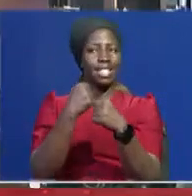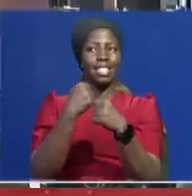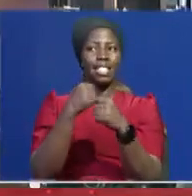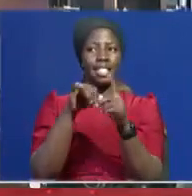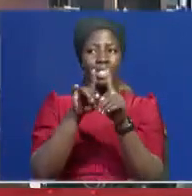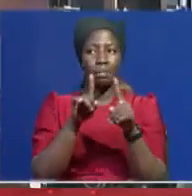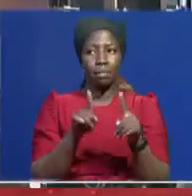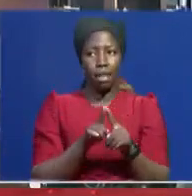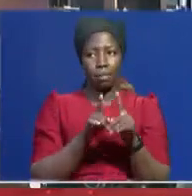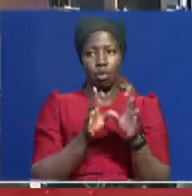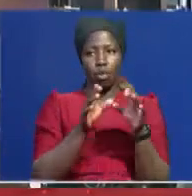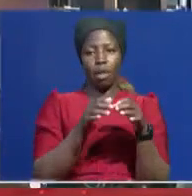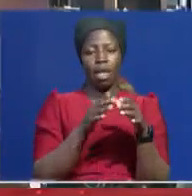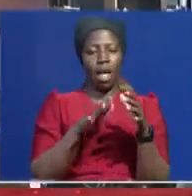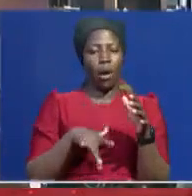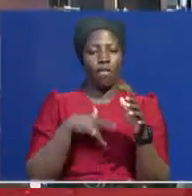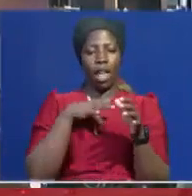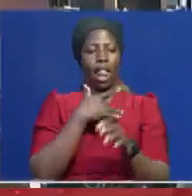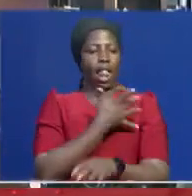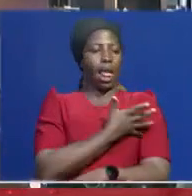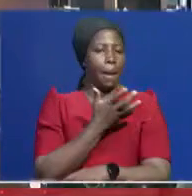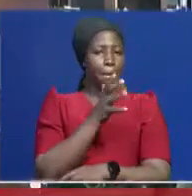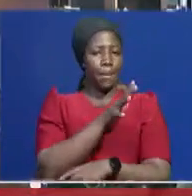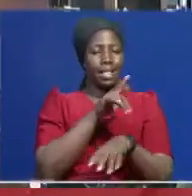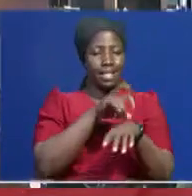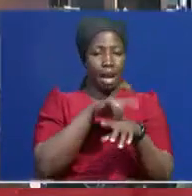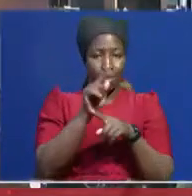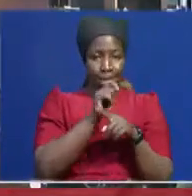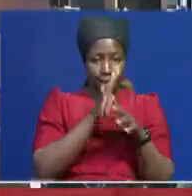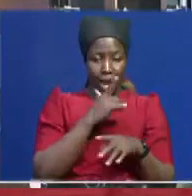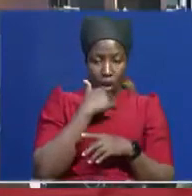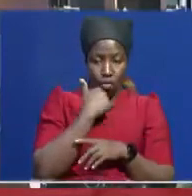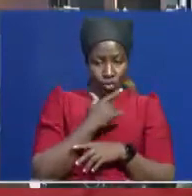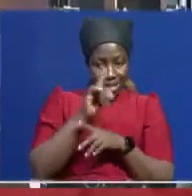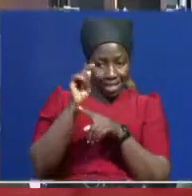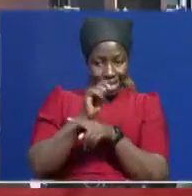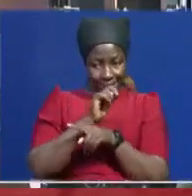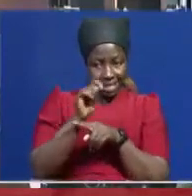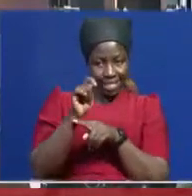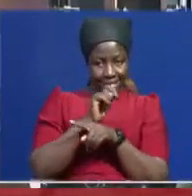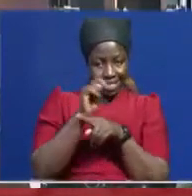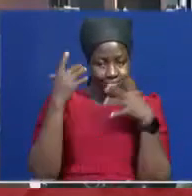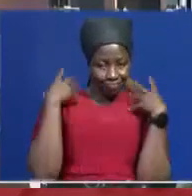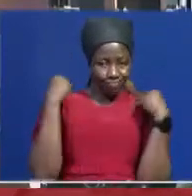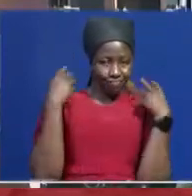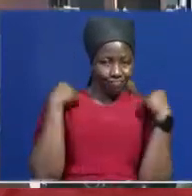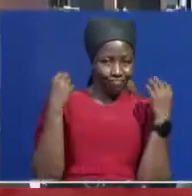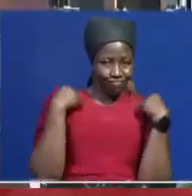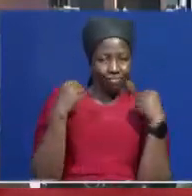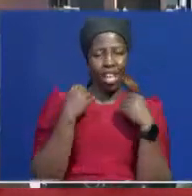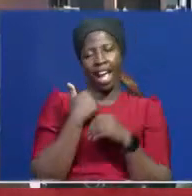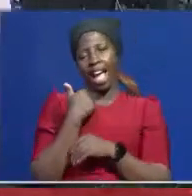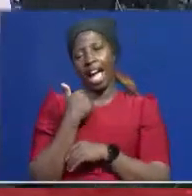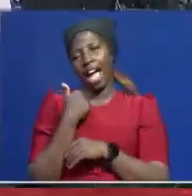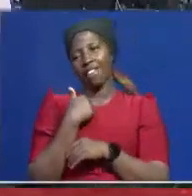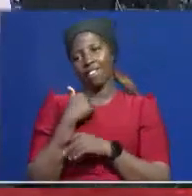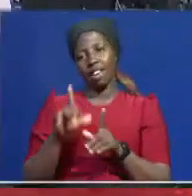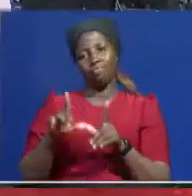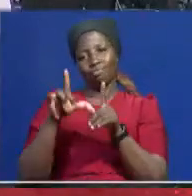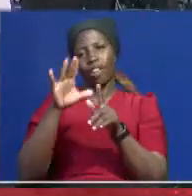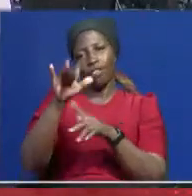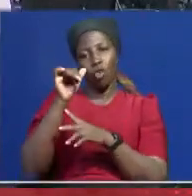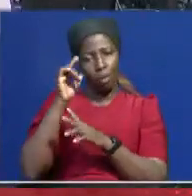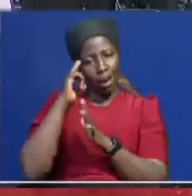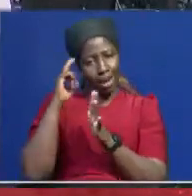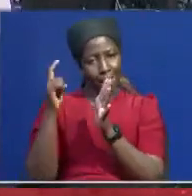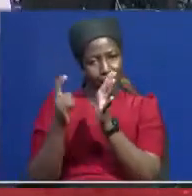community will feel more empowered when the trainer who is training them has a certification from a recognized international company. So